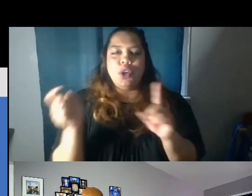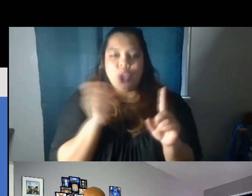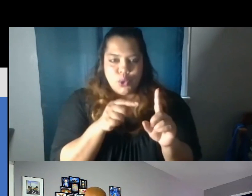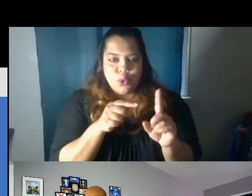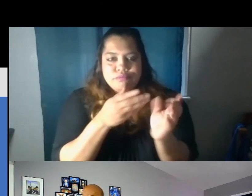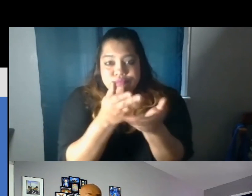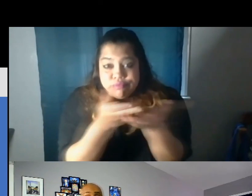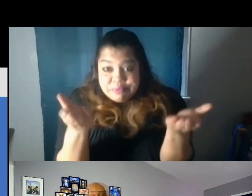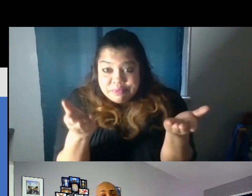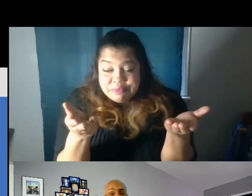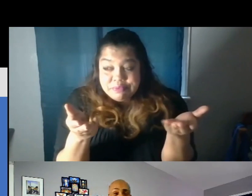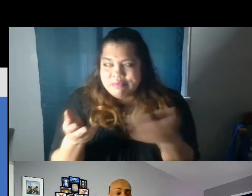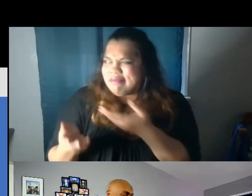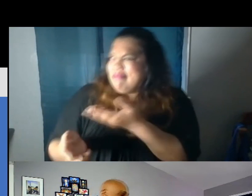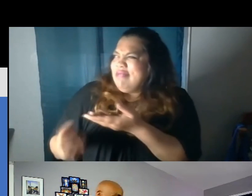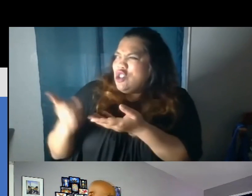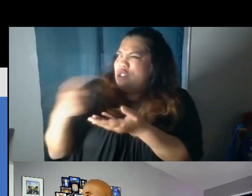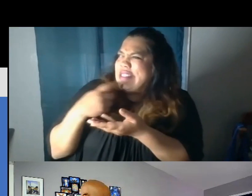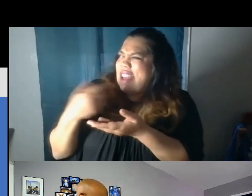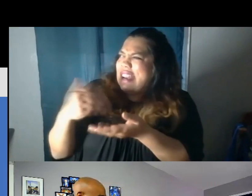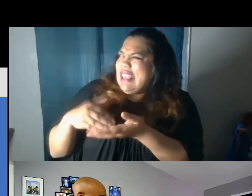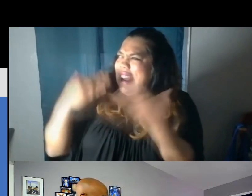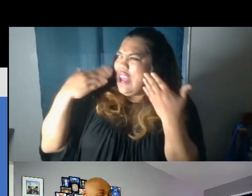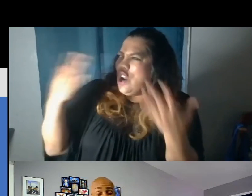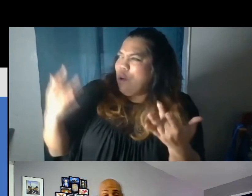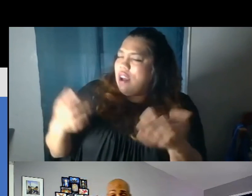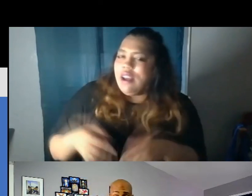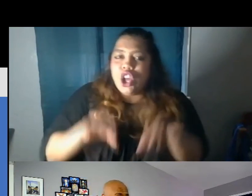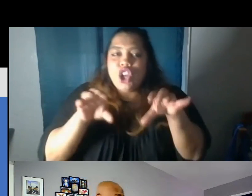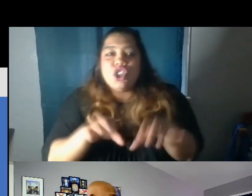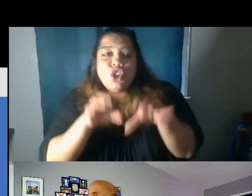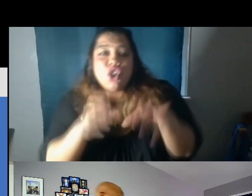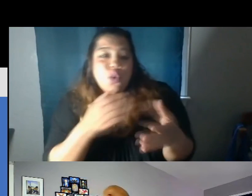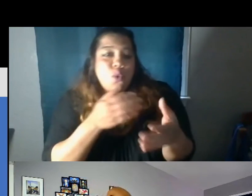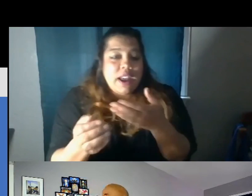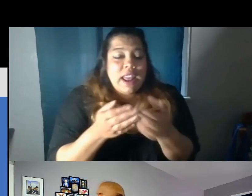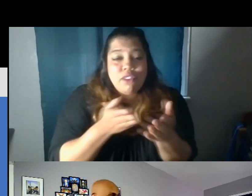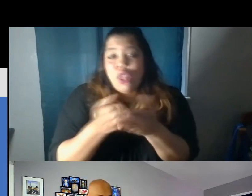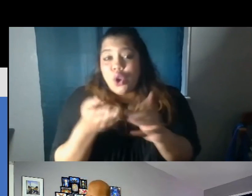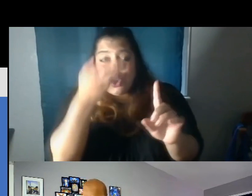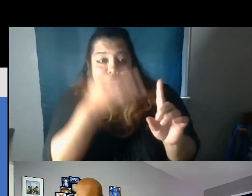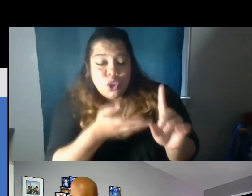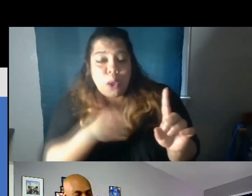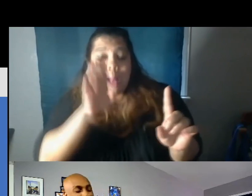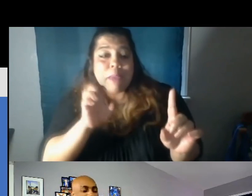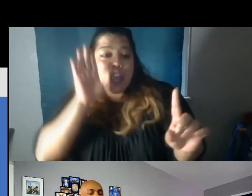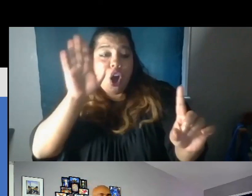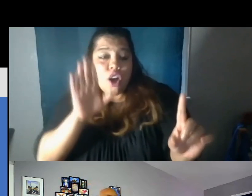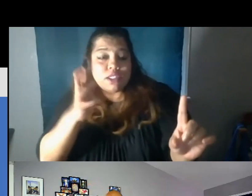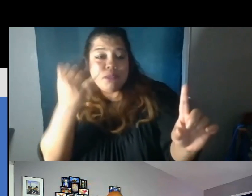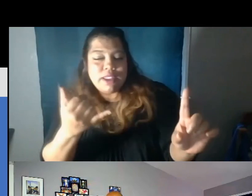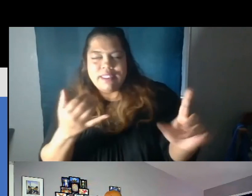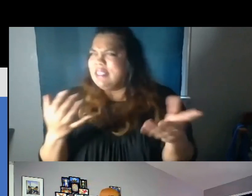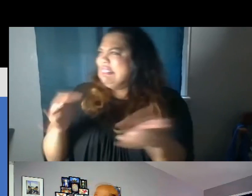you. Not sure why she felt the need to sing, but I feel like we're in the Partridge Family now. So no, that's enough. So at